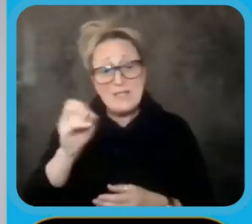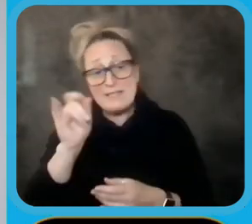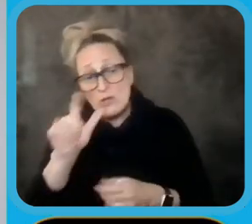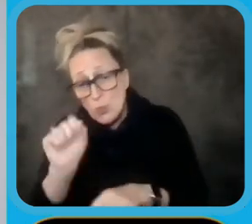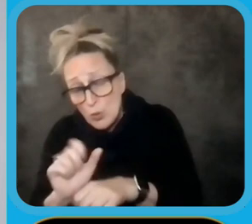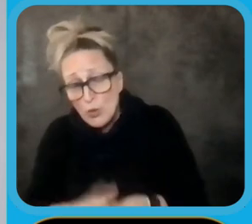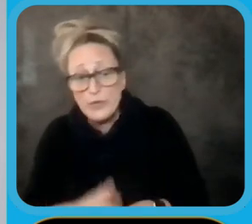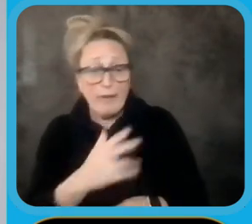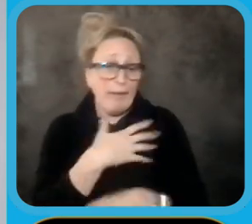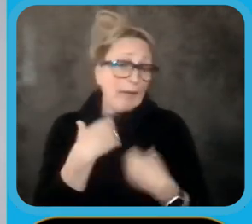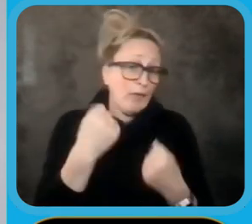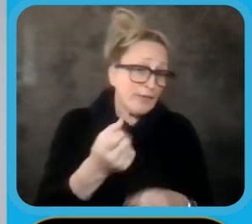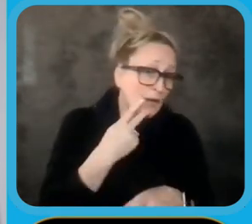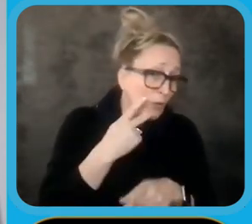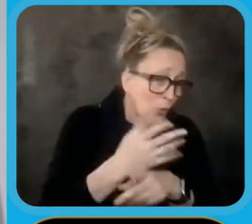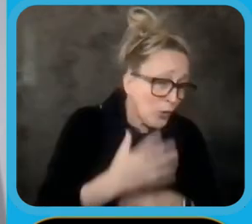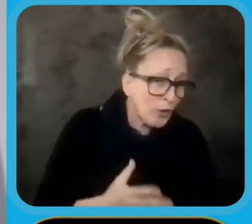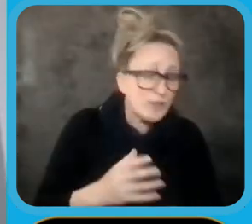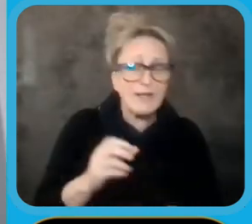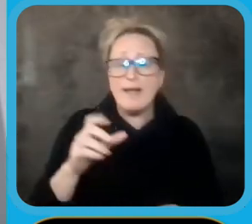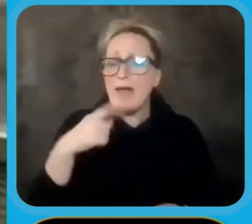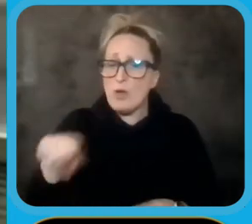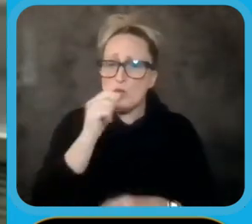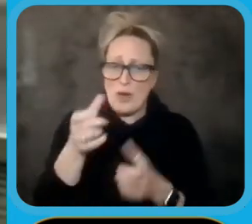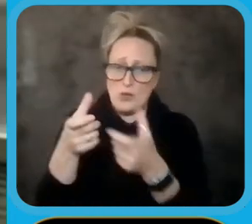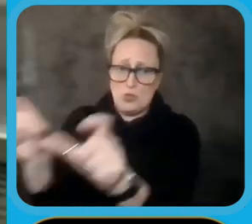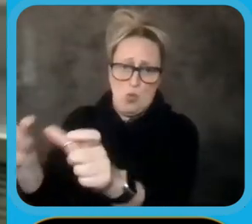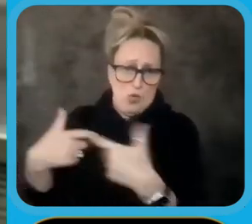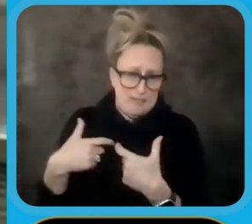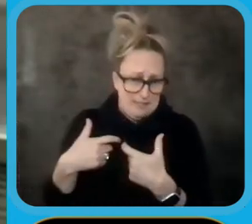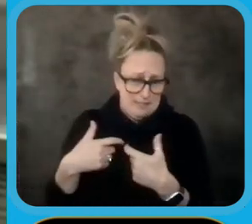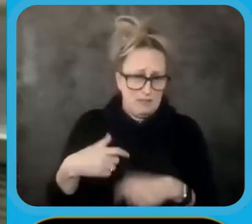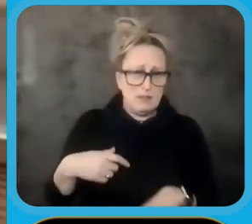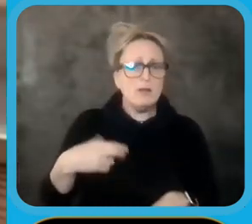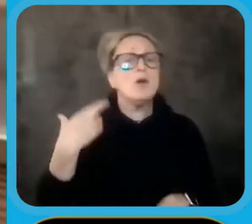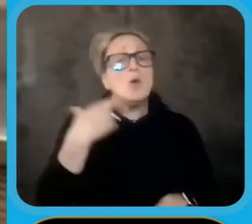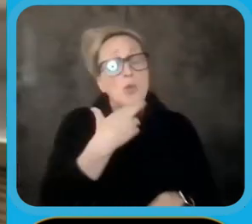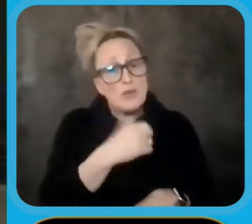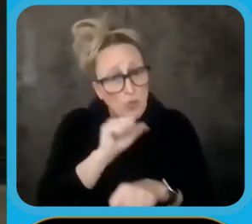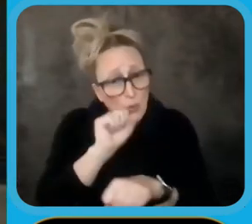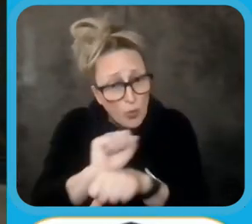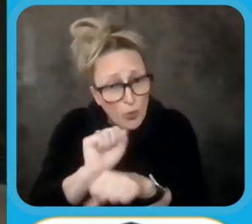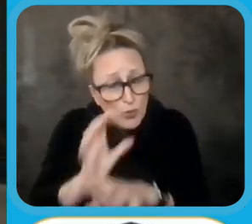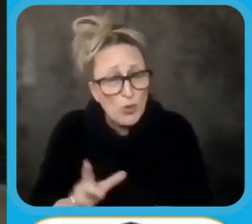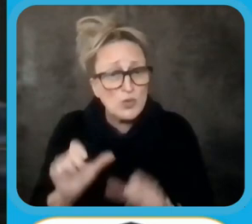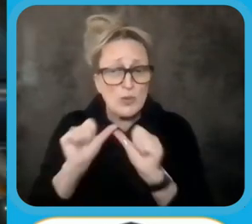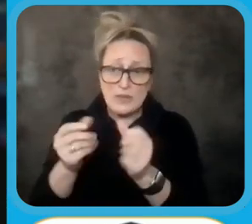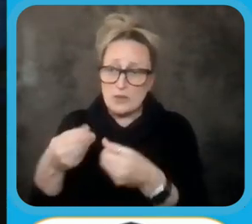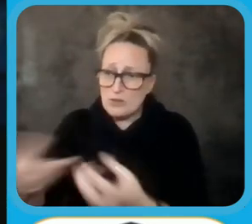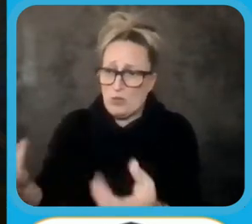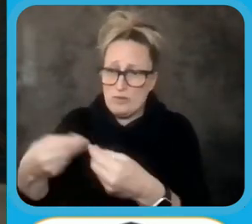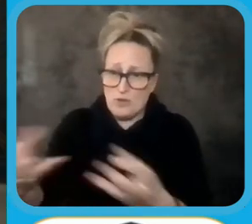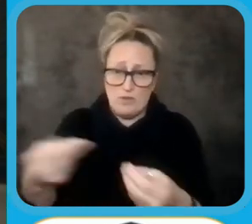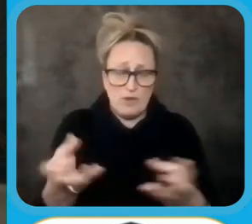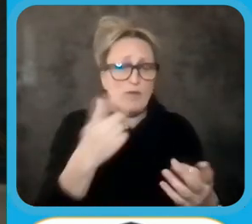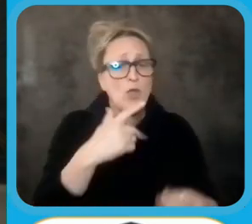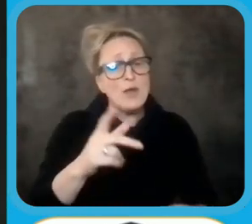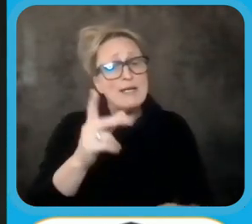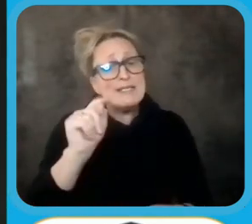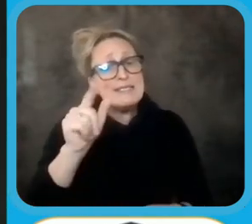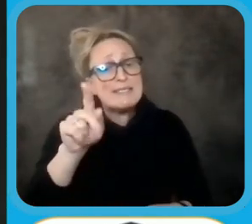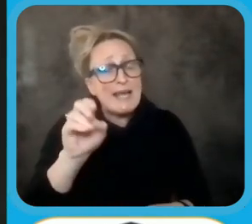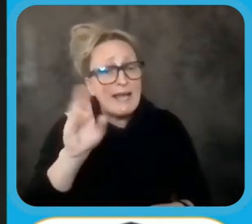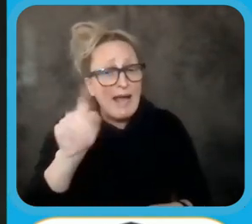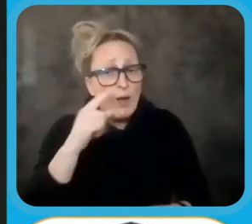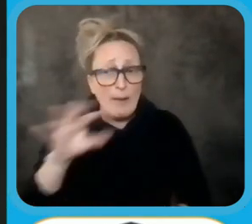healthcare workers, and those who needed to quarantine. Our restaurant workers who continued serving communities through takeout and curbside